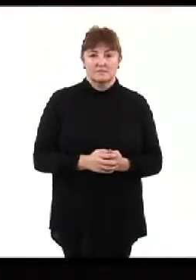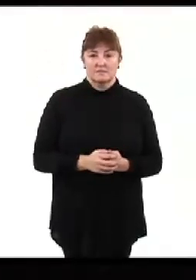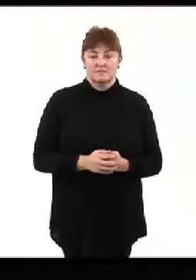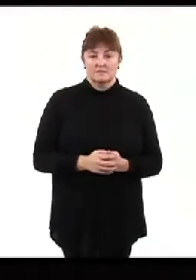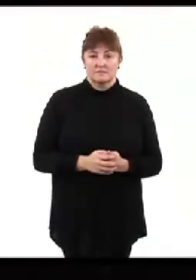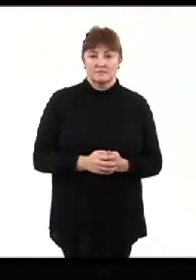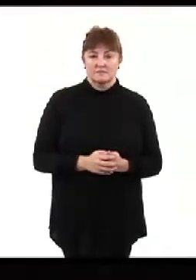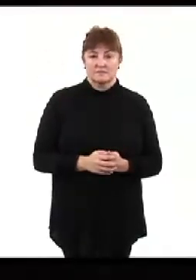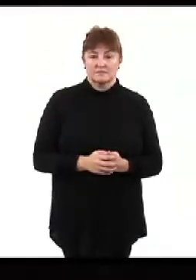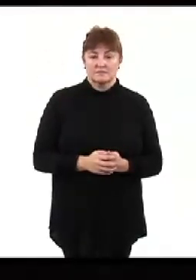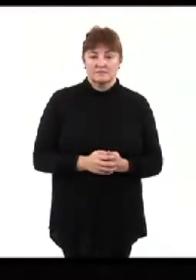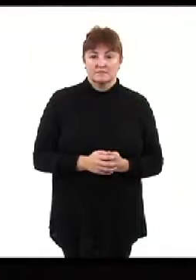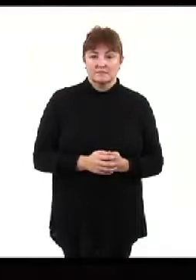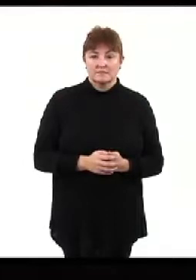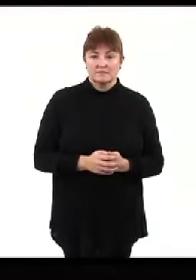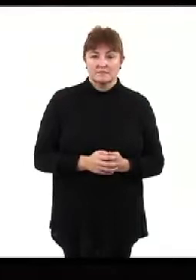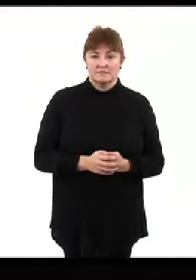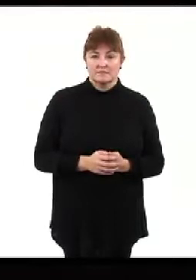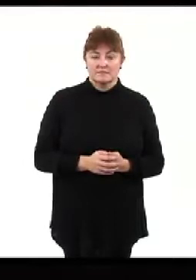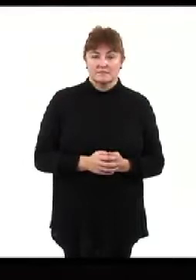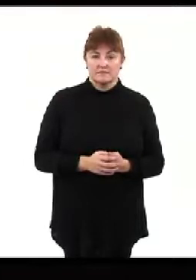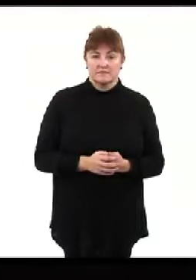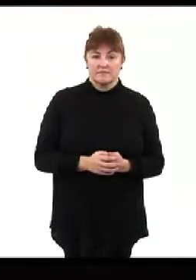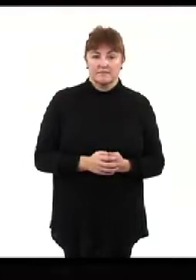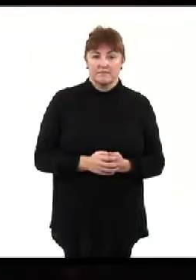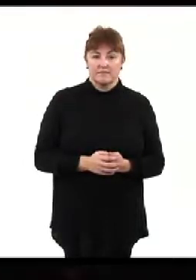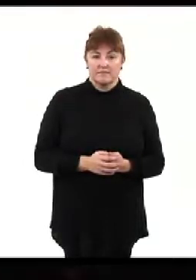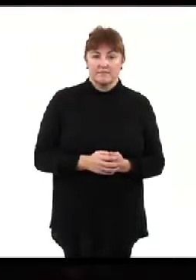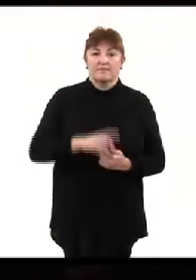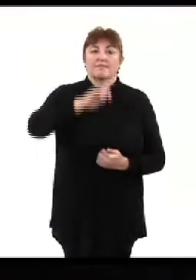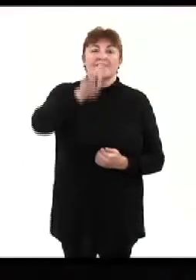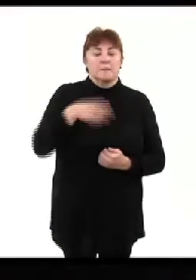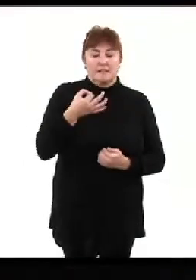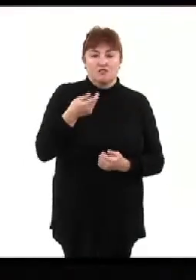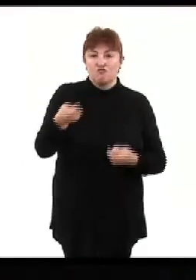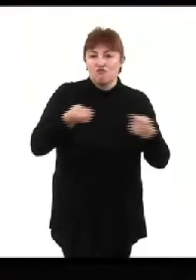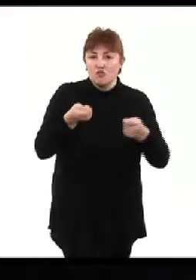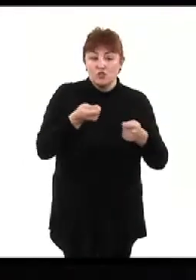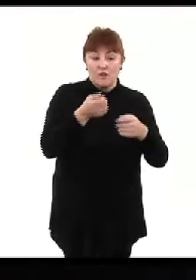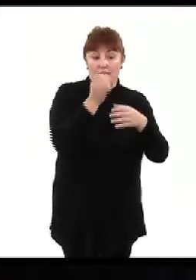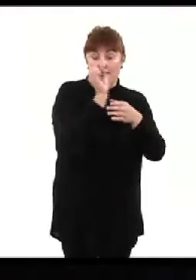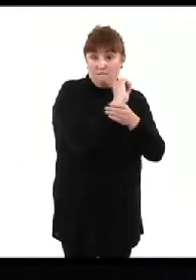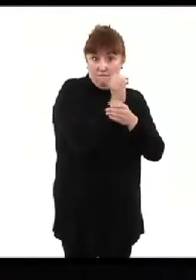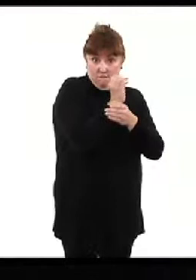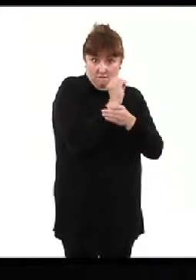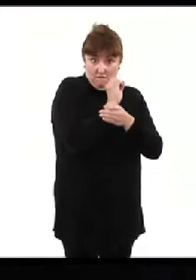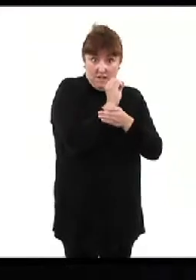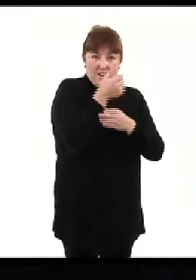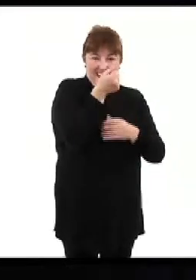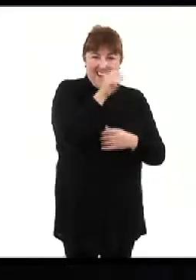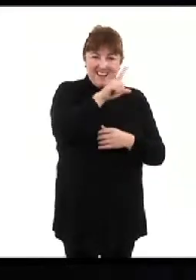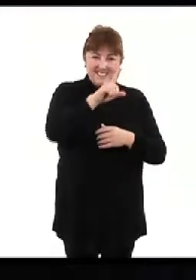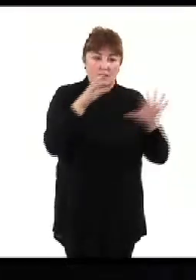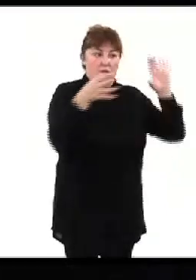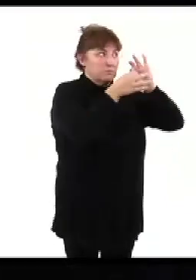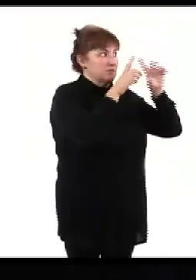Okay. And we also tested to make sure that the ASL verbs that were associated with